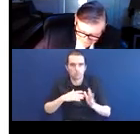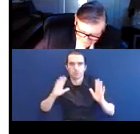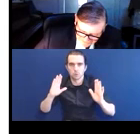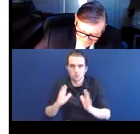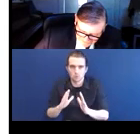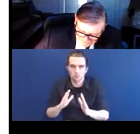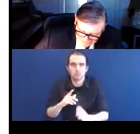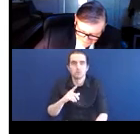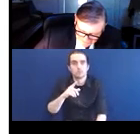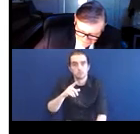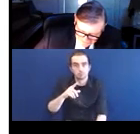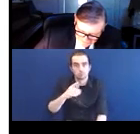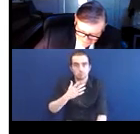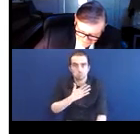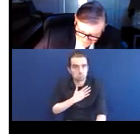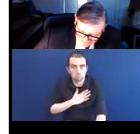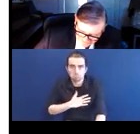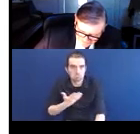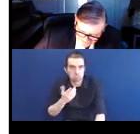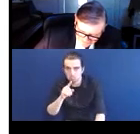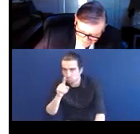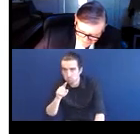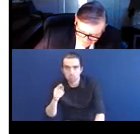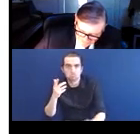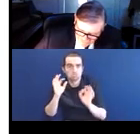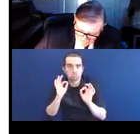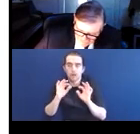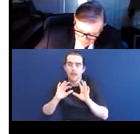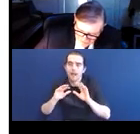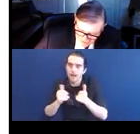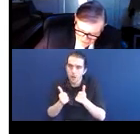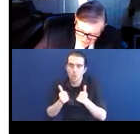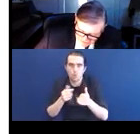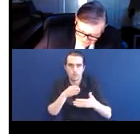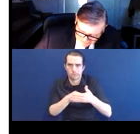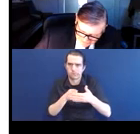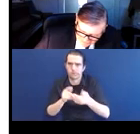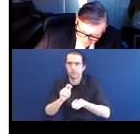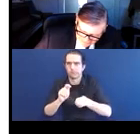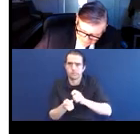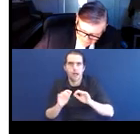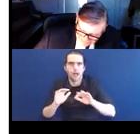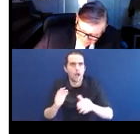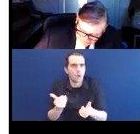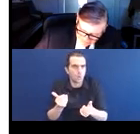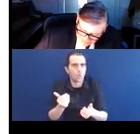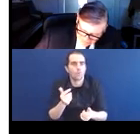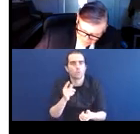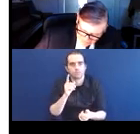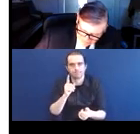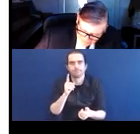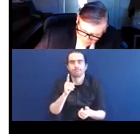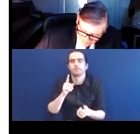with disabilities, but it's yet to be finalised by the Ministry of Justice. David said it can be actualised in